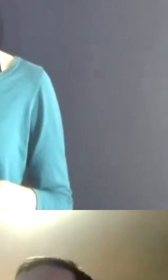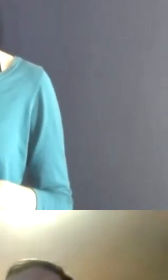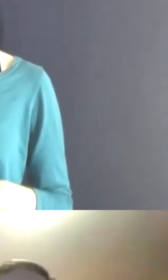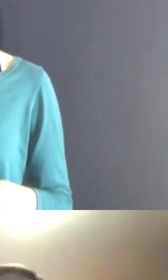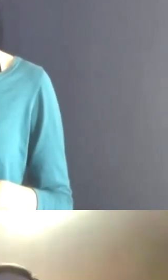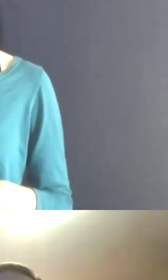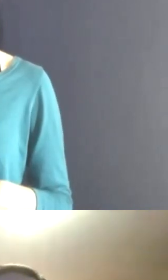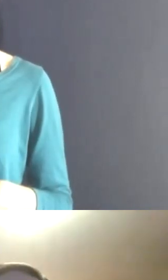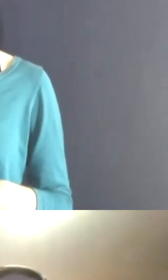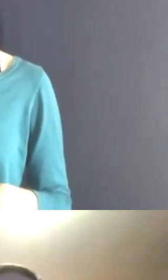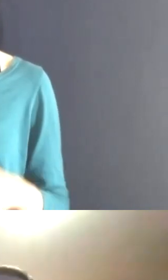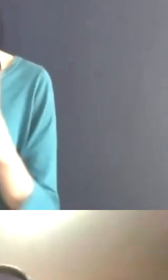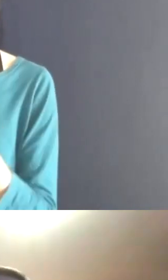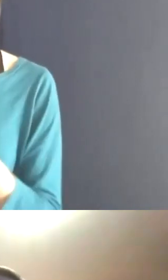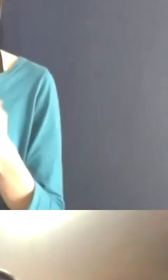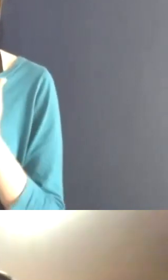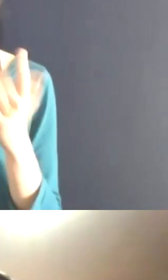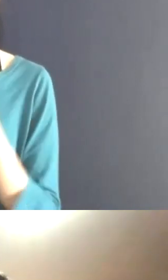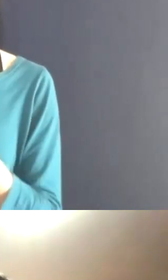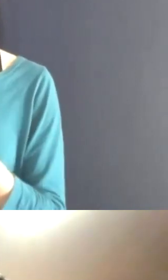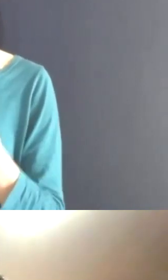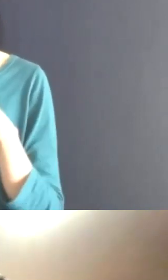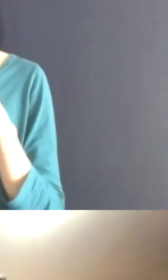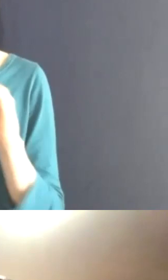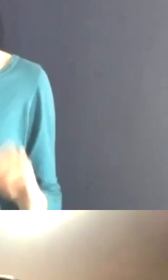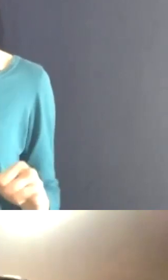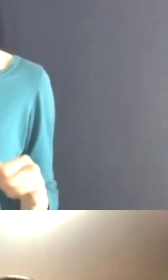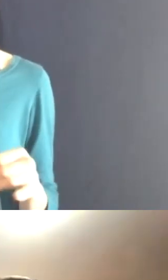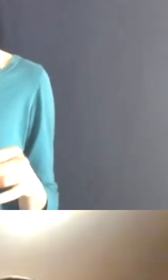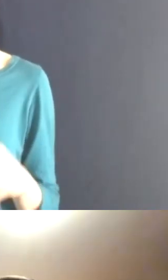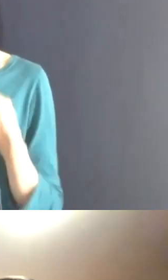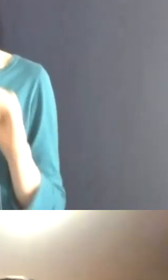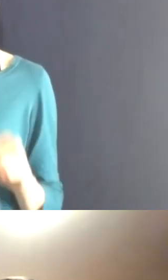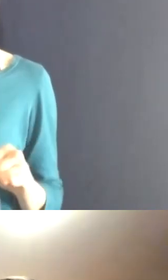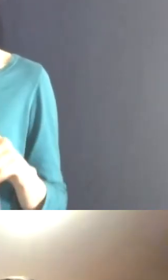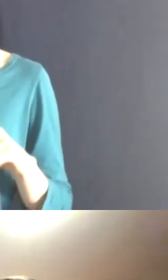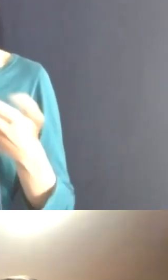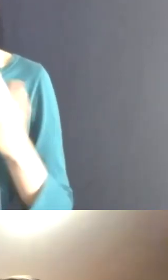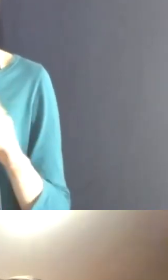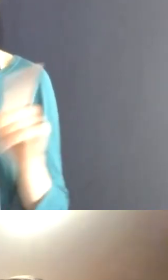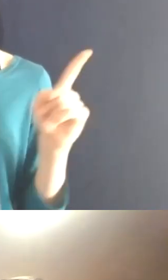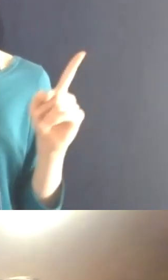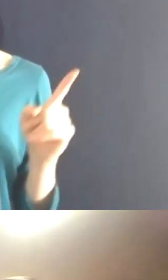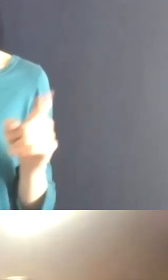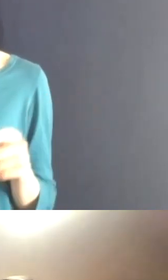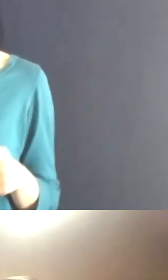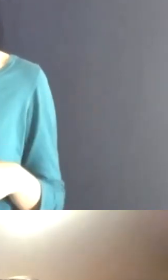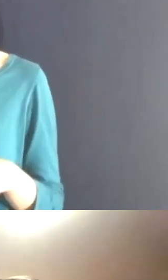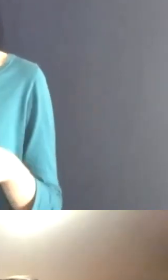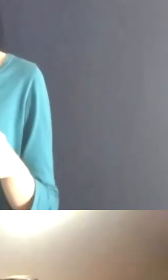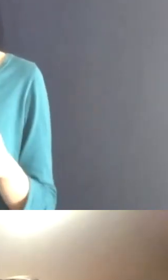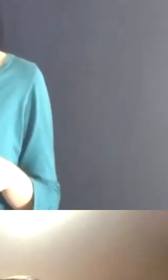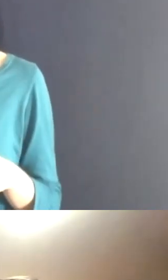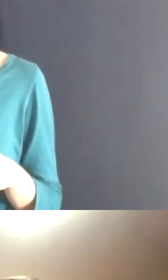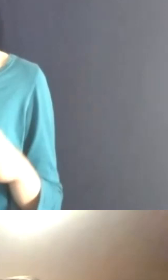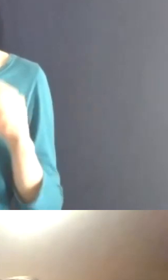used differently in different systems, and even within our system, and that's part of the ongoing confusion